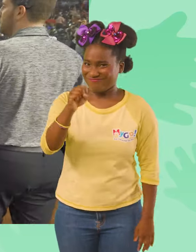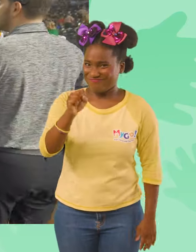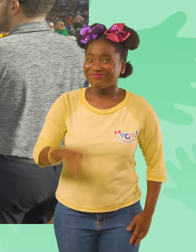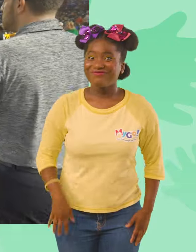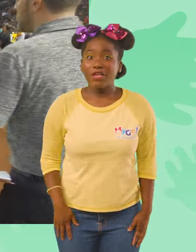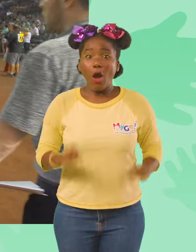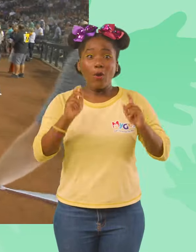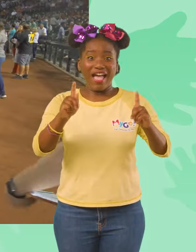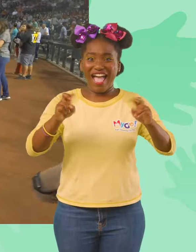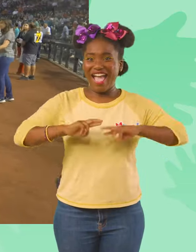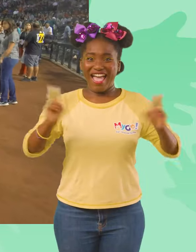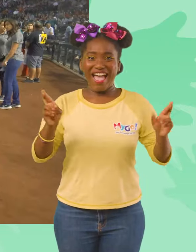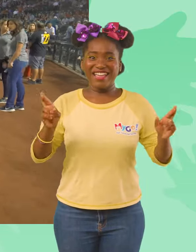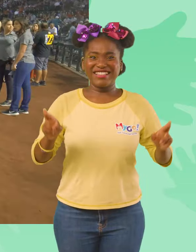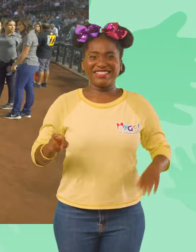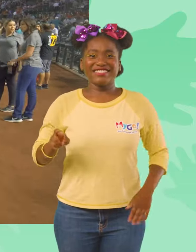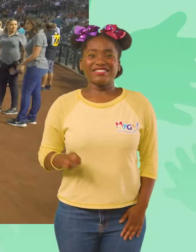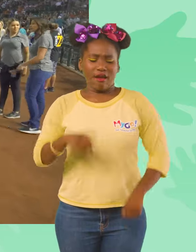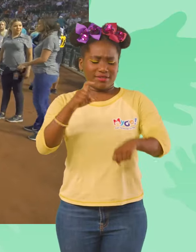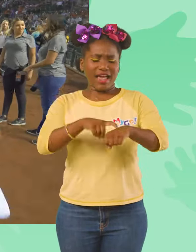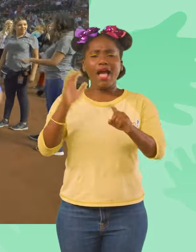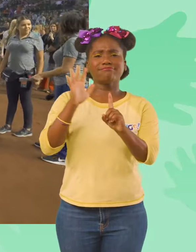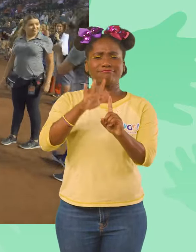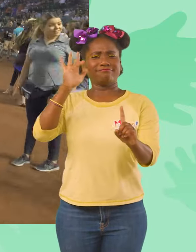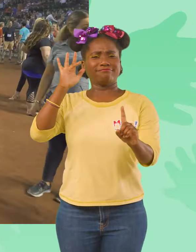Okay, here we go. This is our time to shine.